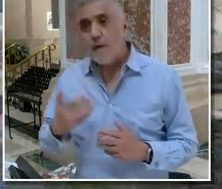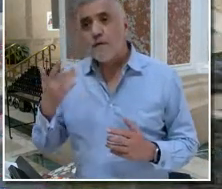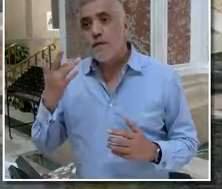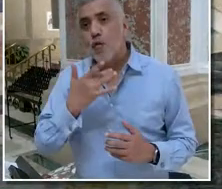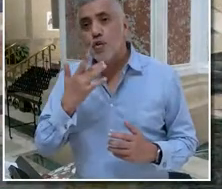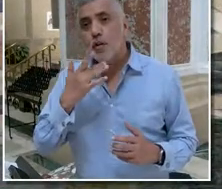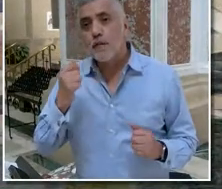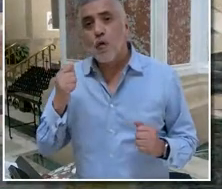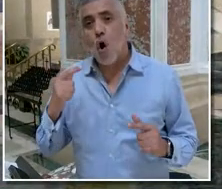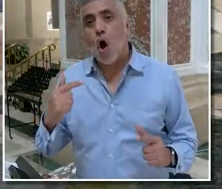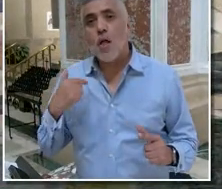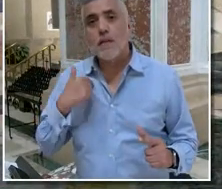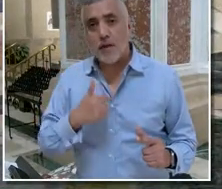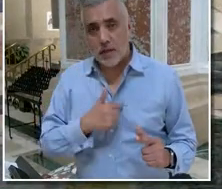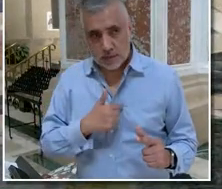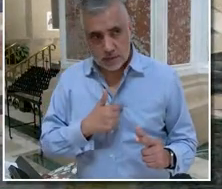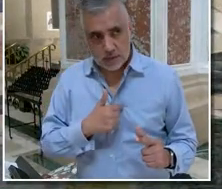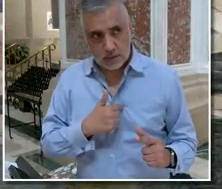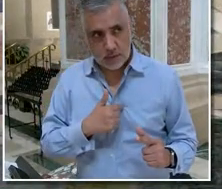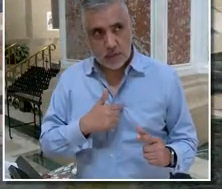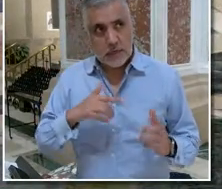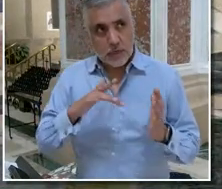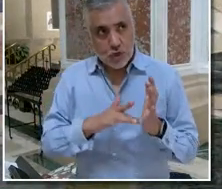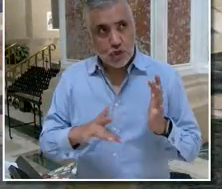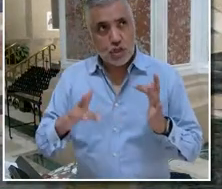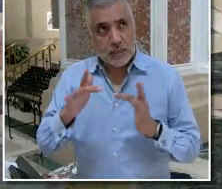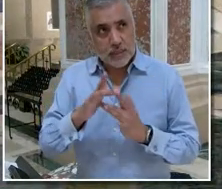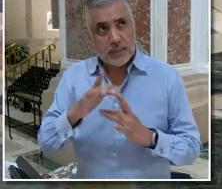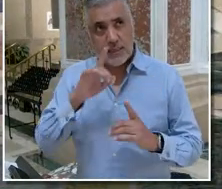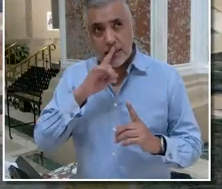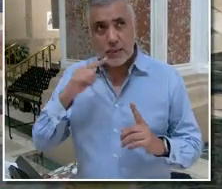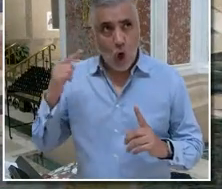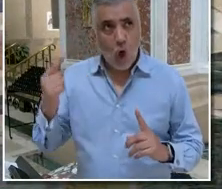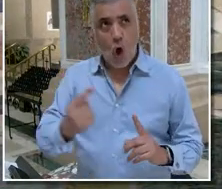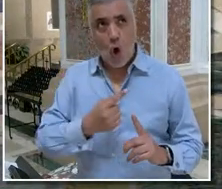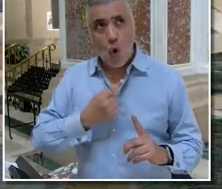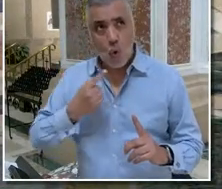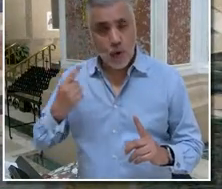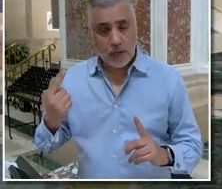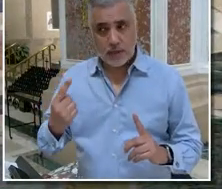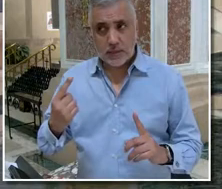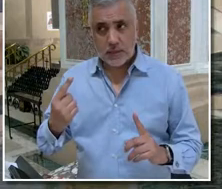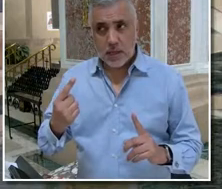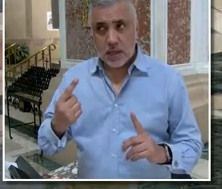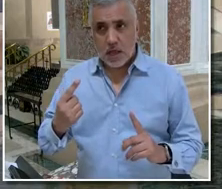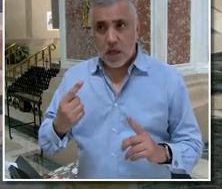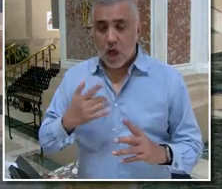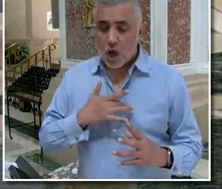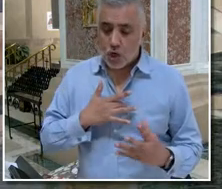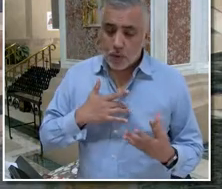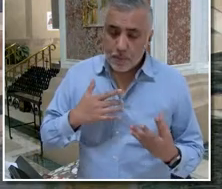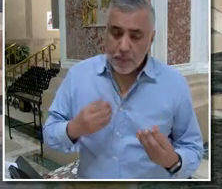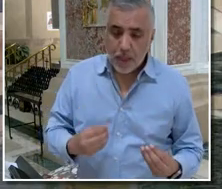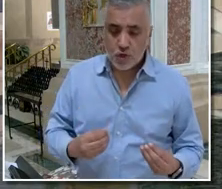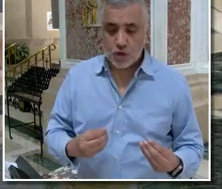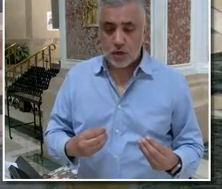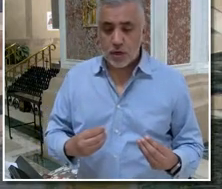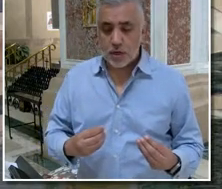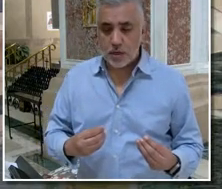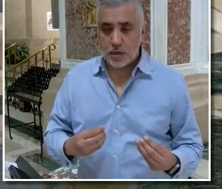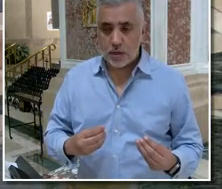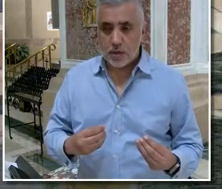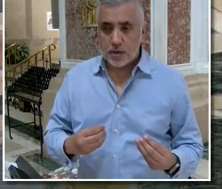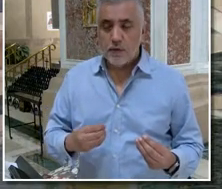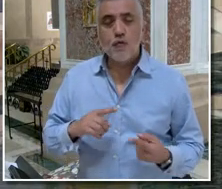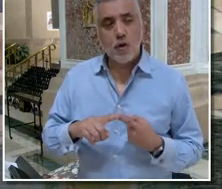Fortunately for all of us, Jesus is always a compassionate and